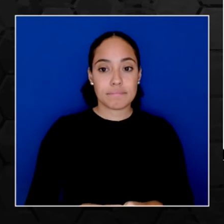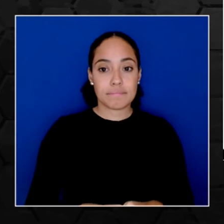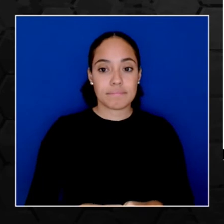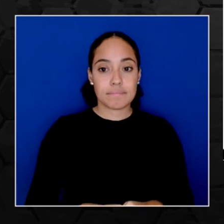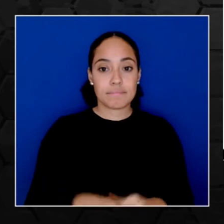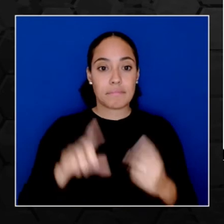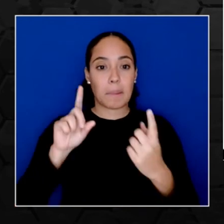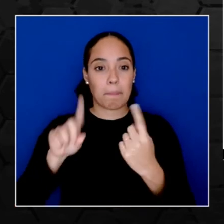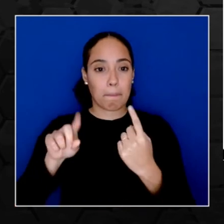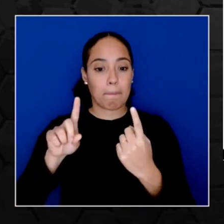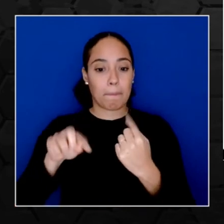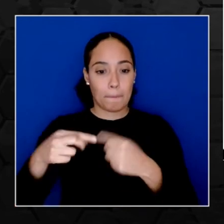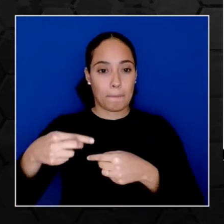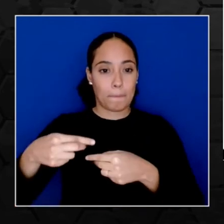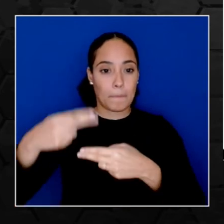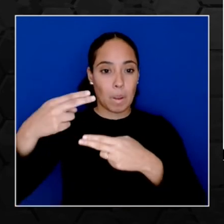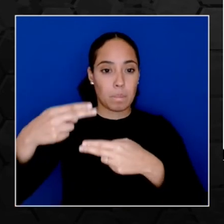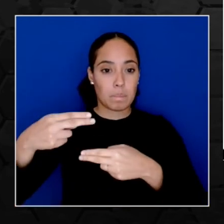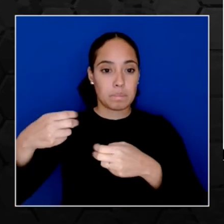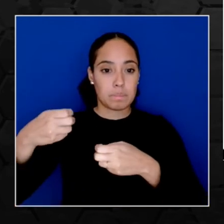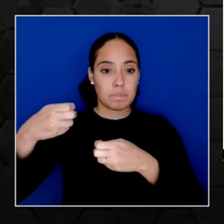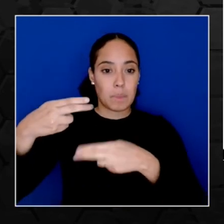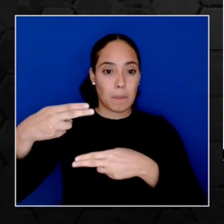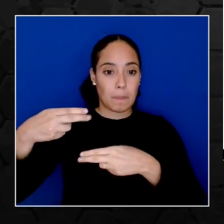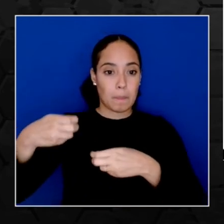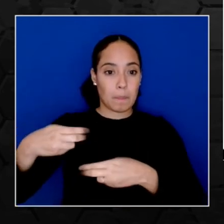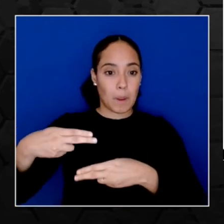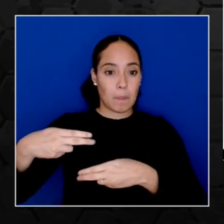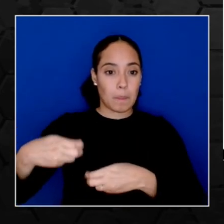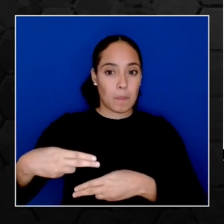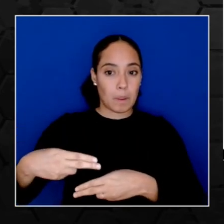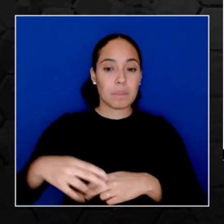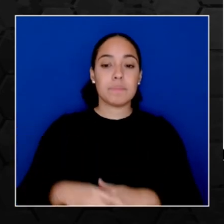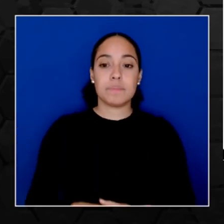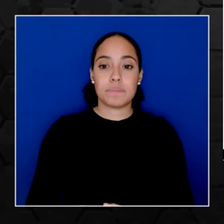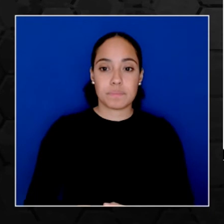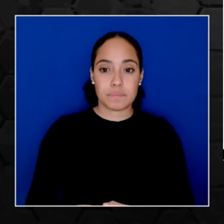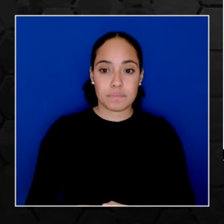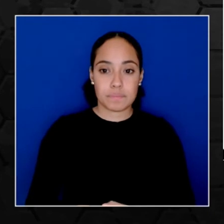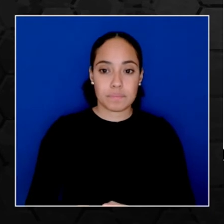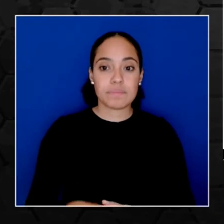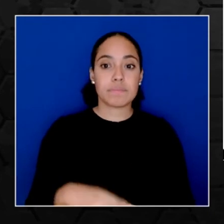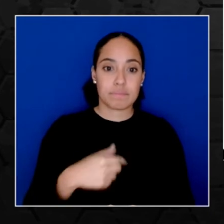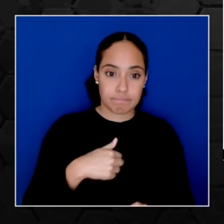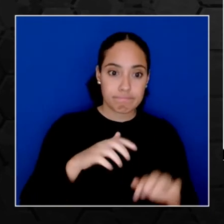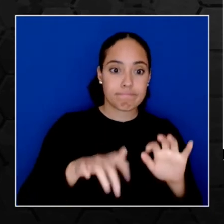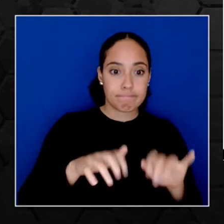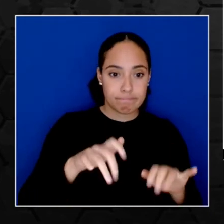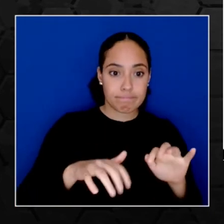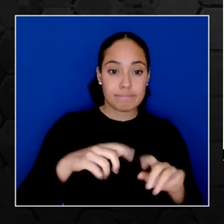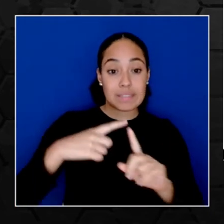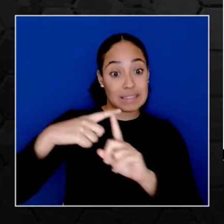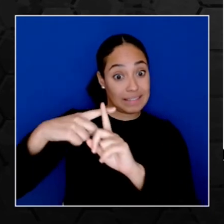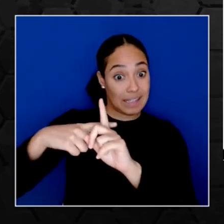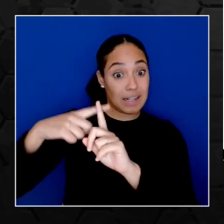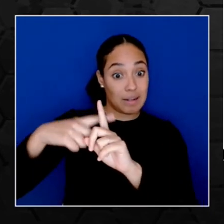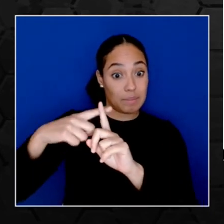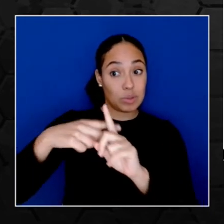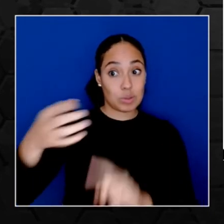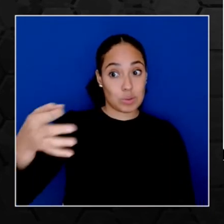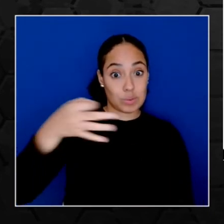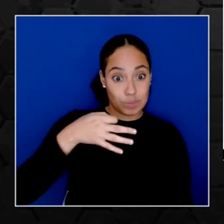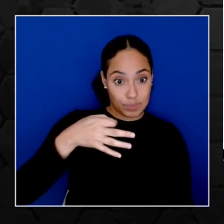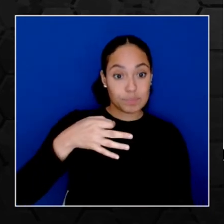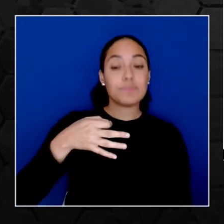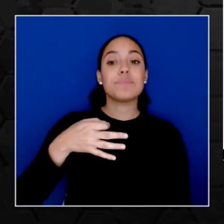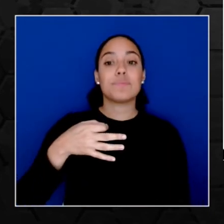So once I've entered my vitals here, it will ask me if I have taken my temperature, like we have edited in this interrupting scenario.